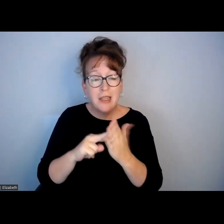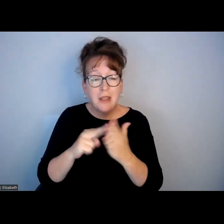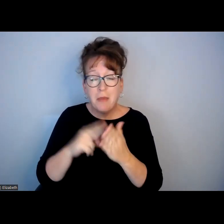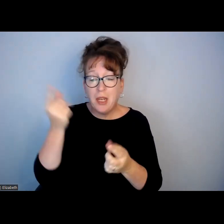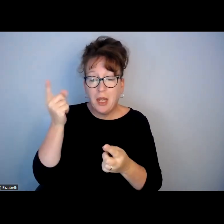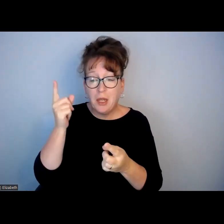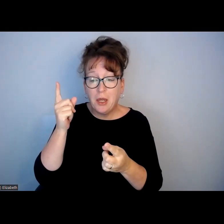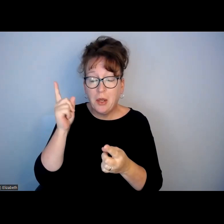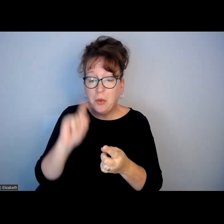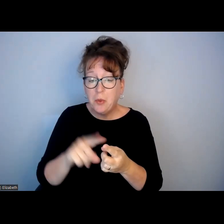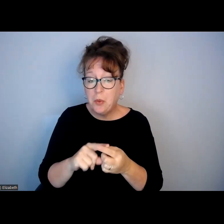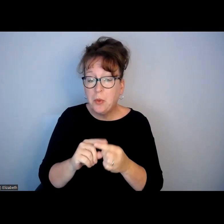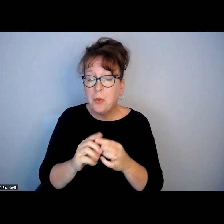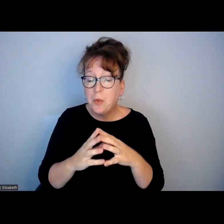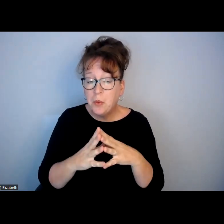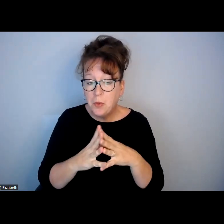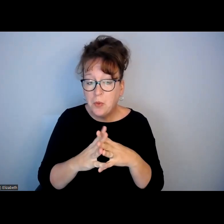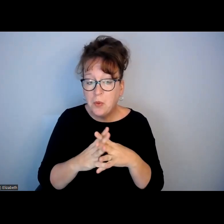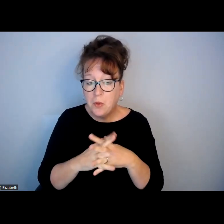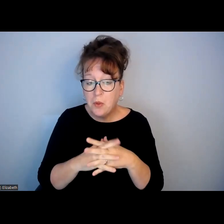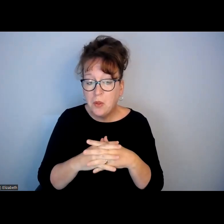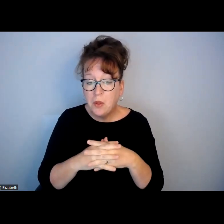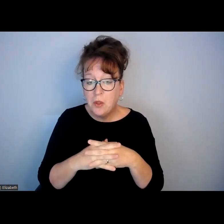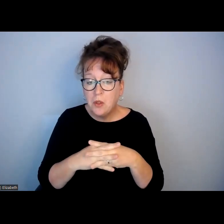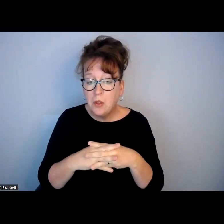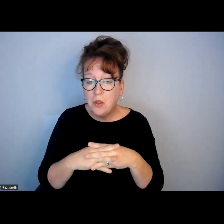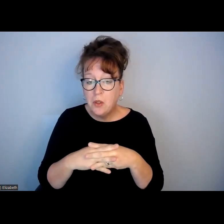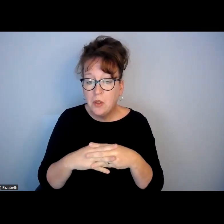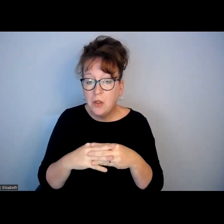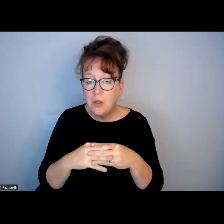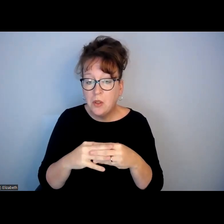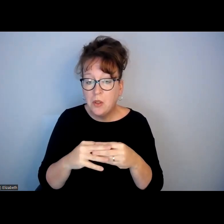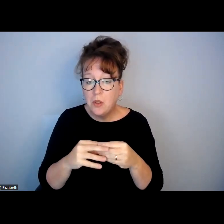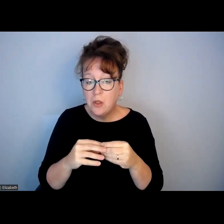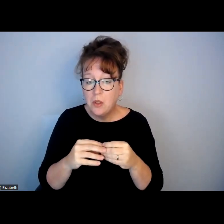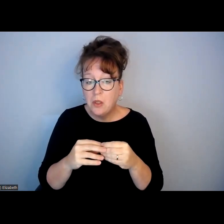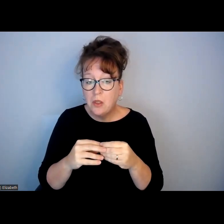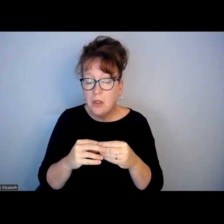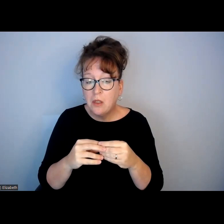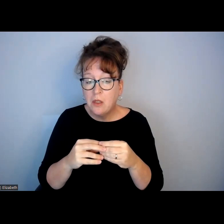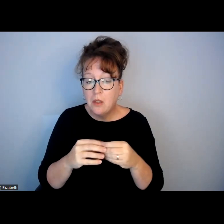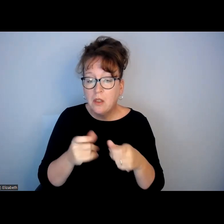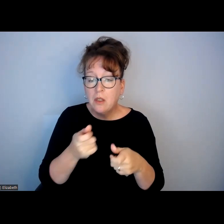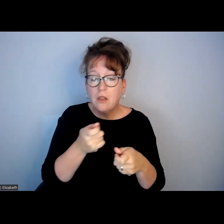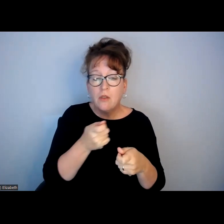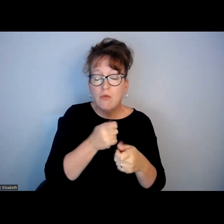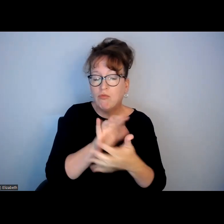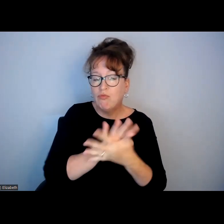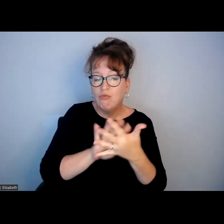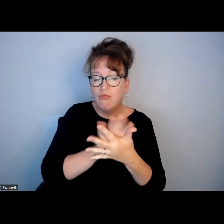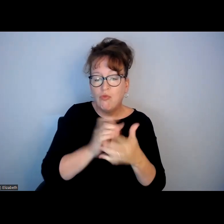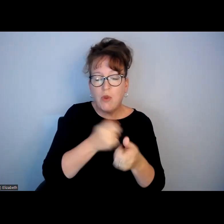facility siting board as it exists today and replace it with a new energy facility siting board with different parameters and